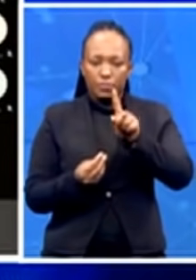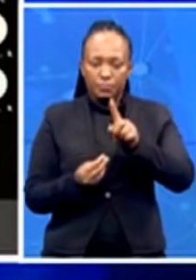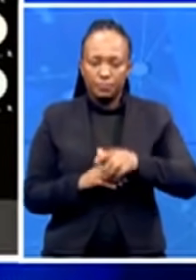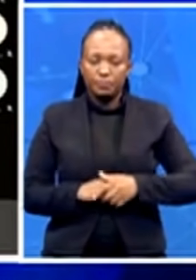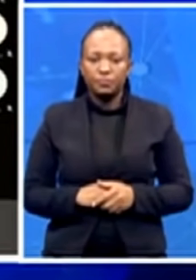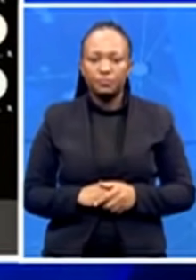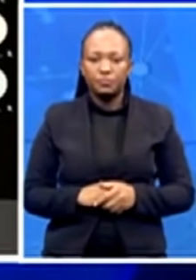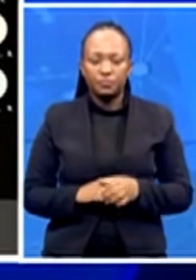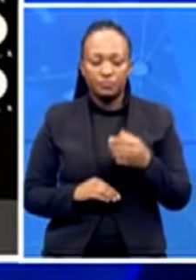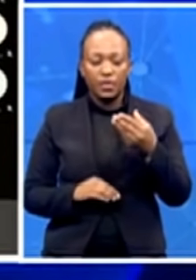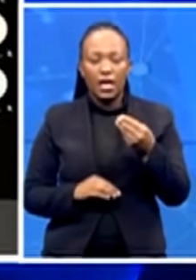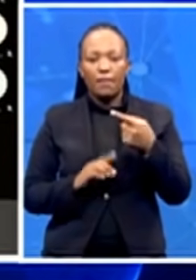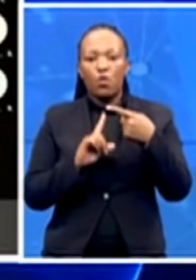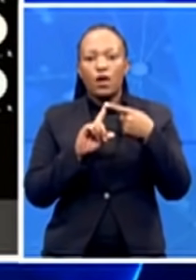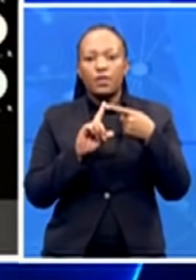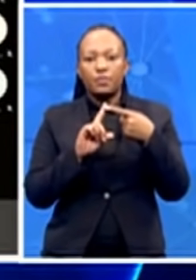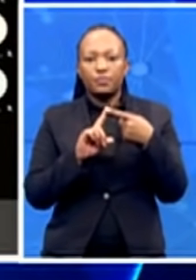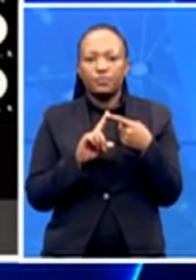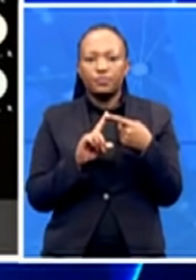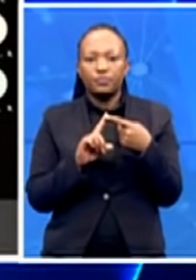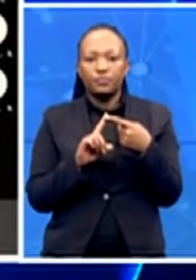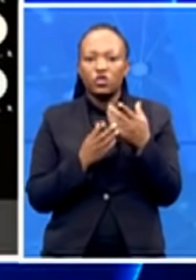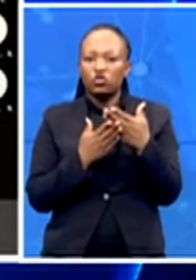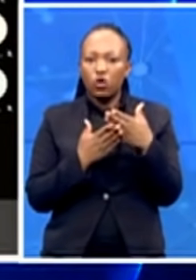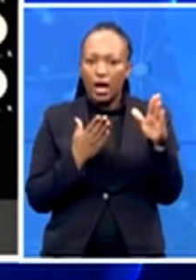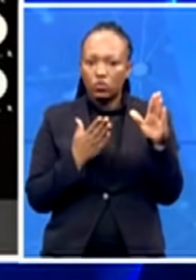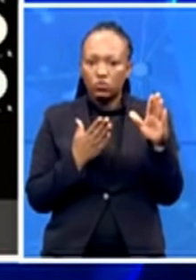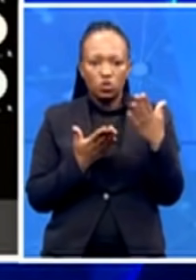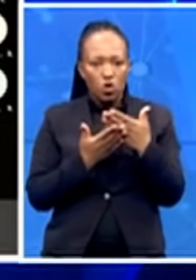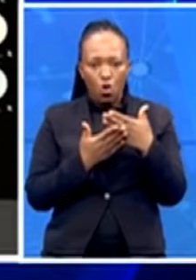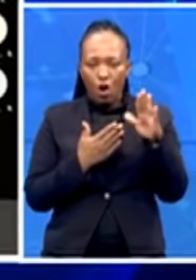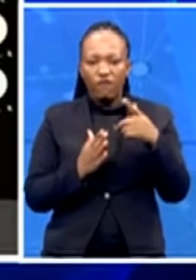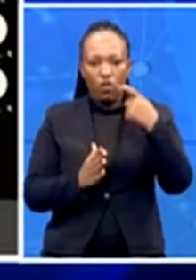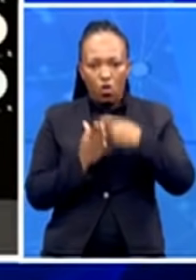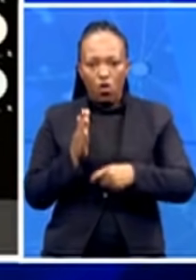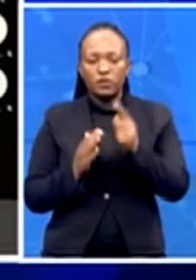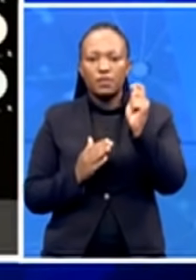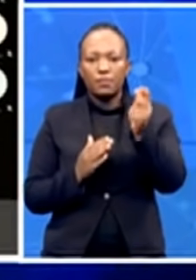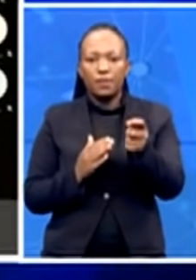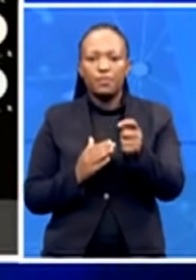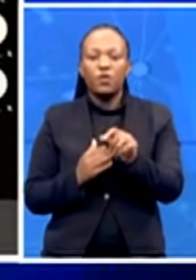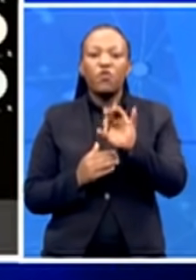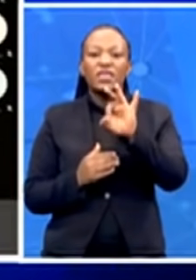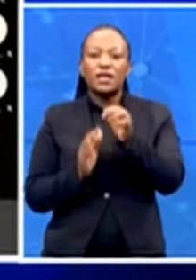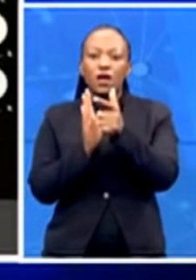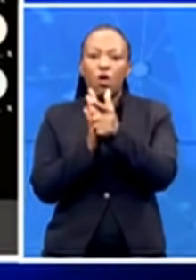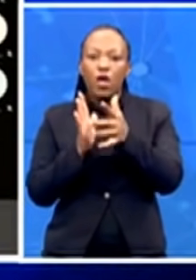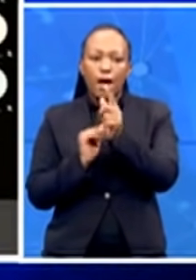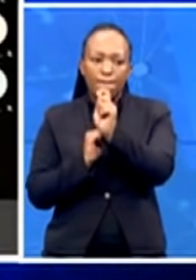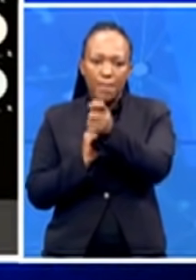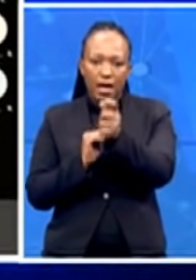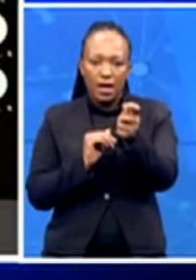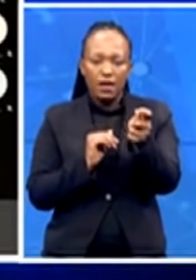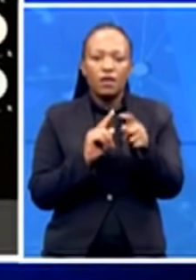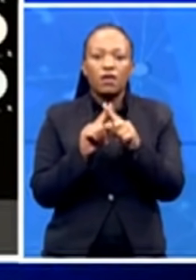to strike out is dismissed with costs, including cost of 3 counsel, which costs are to exclude the cost of the duplicated